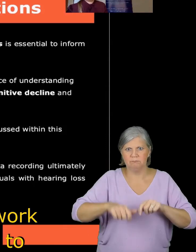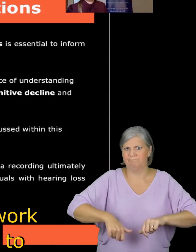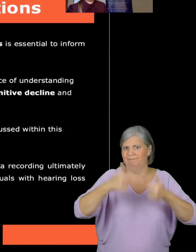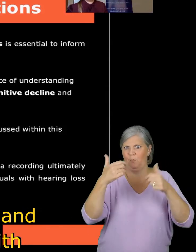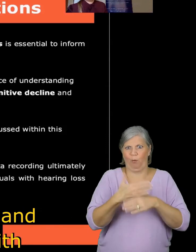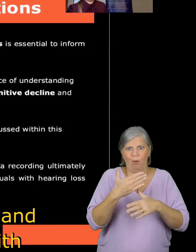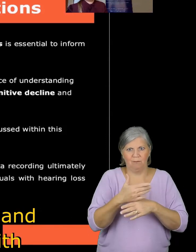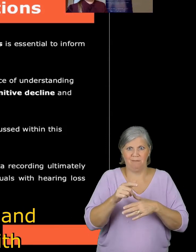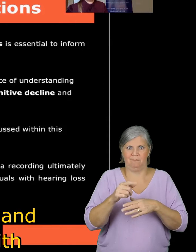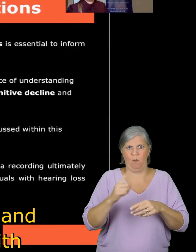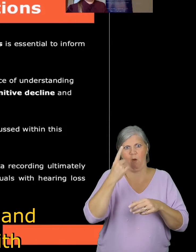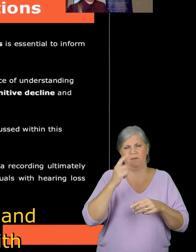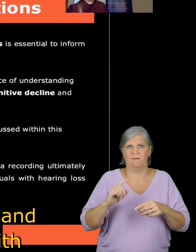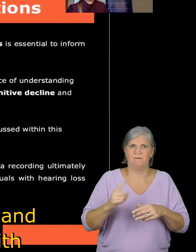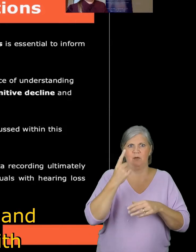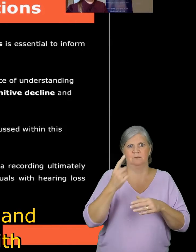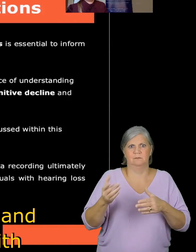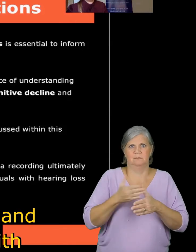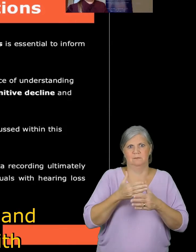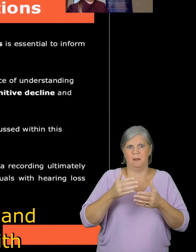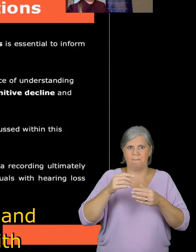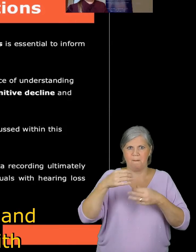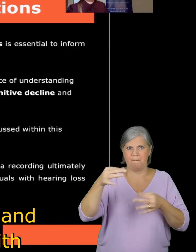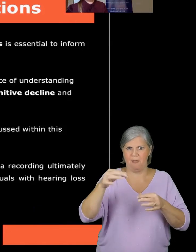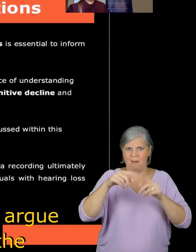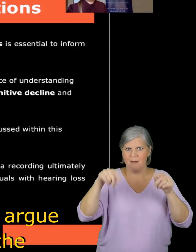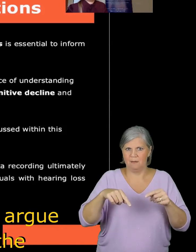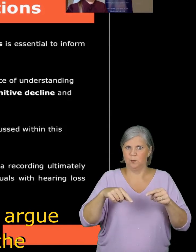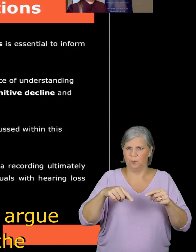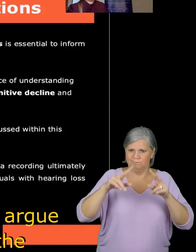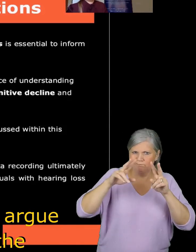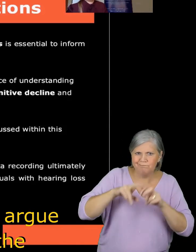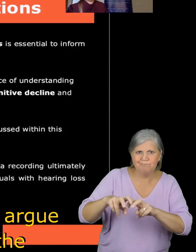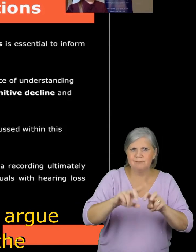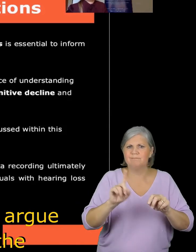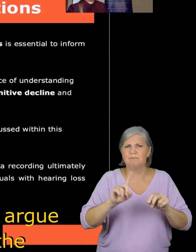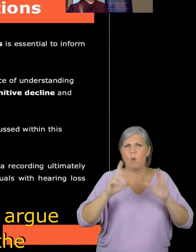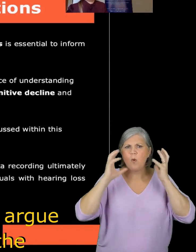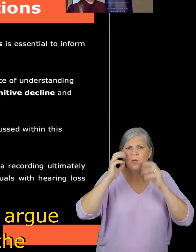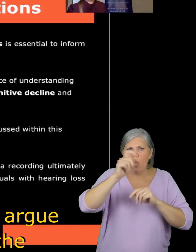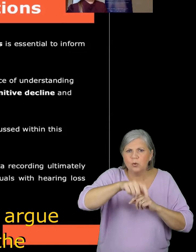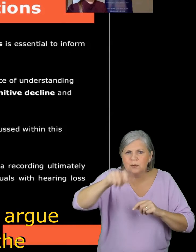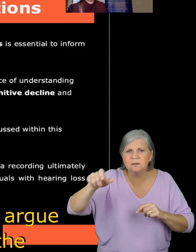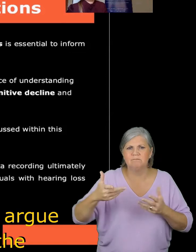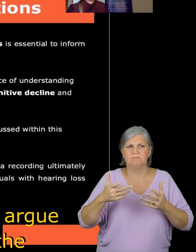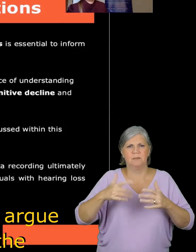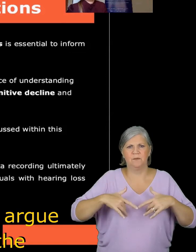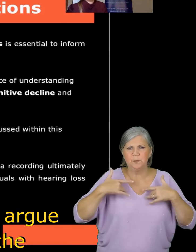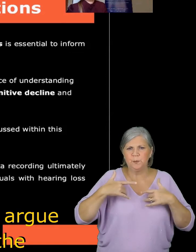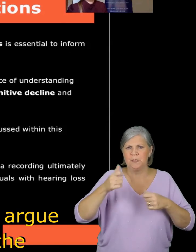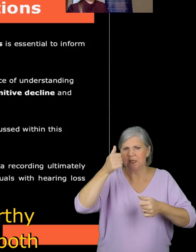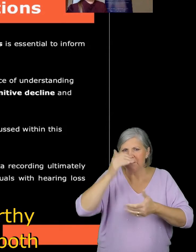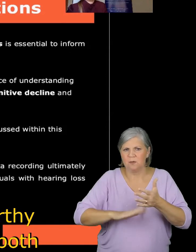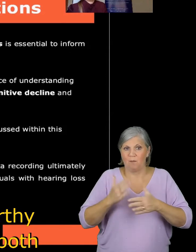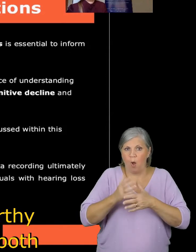first papers to explore audiologists' views and experiences of working with people with dementia. They argued that their study